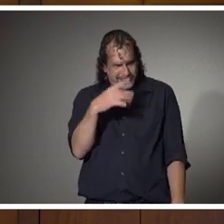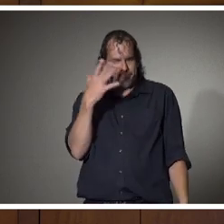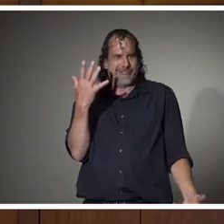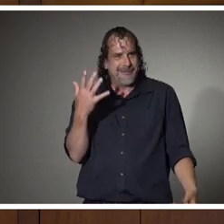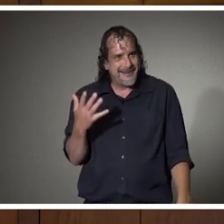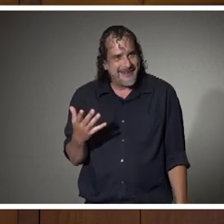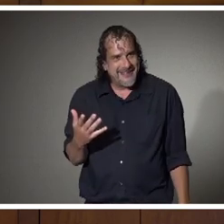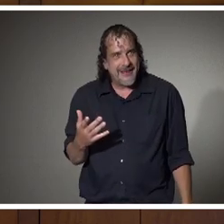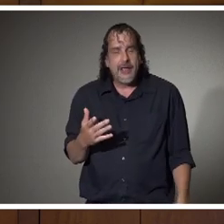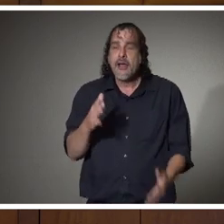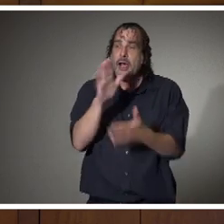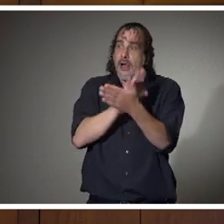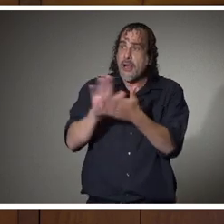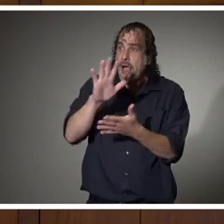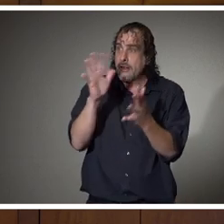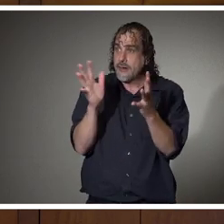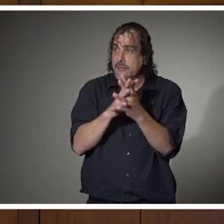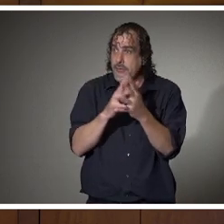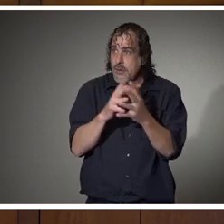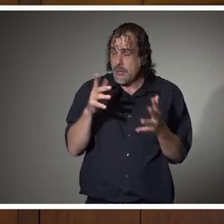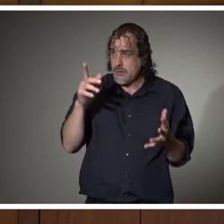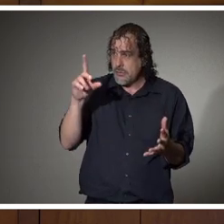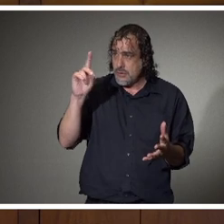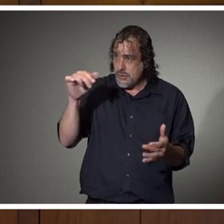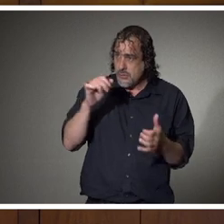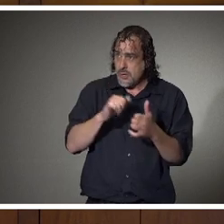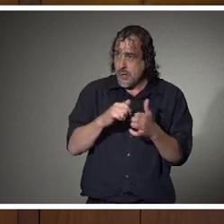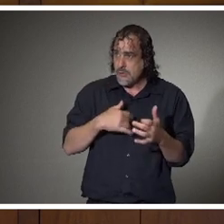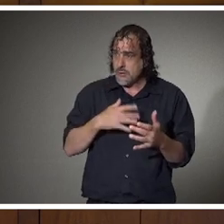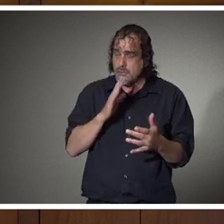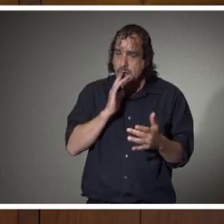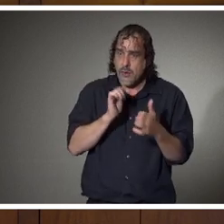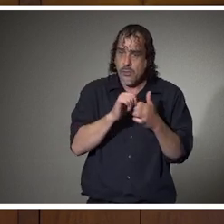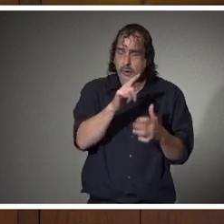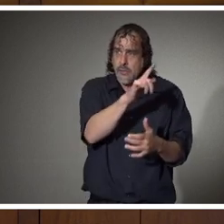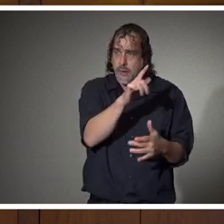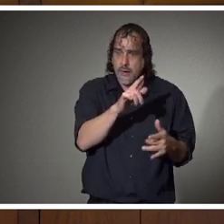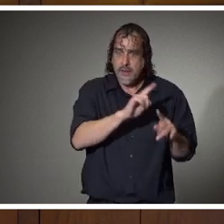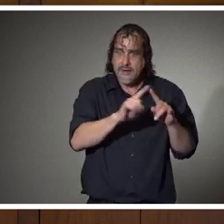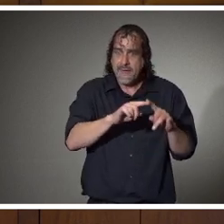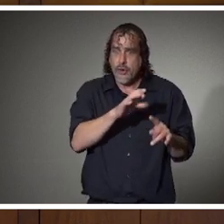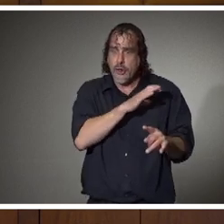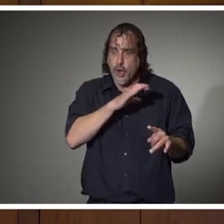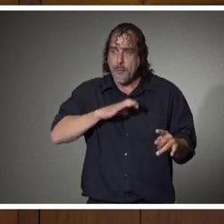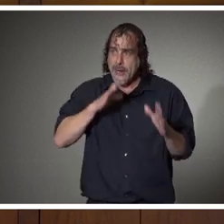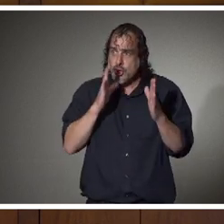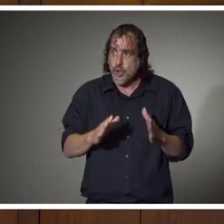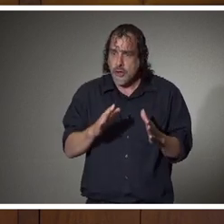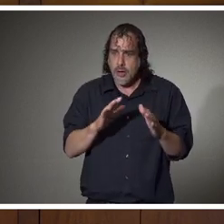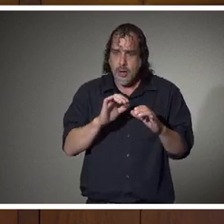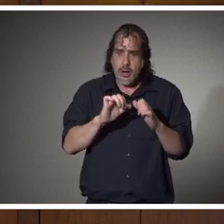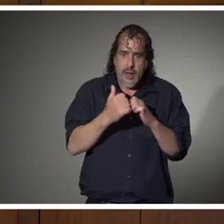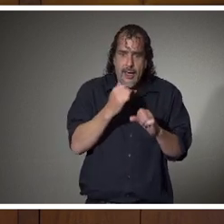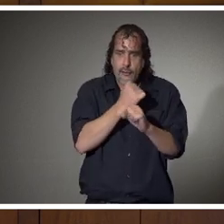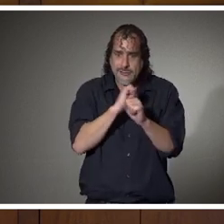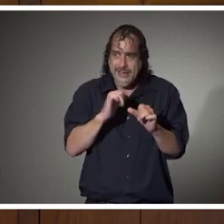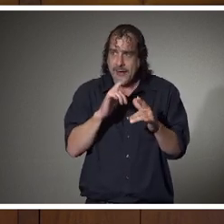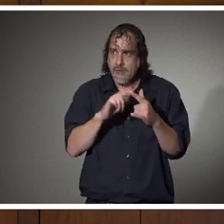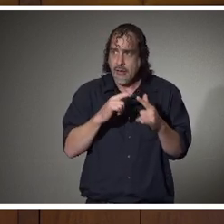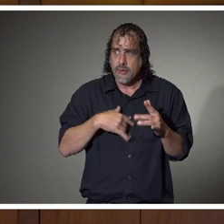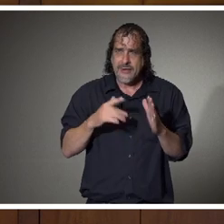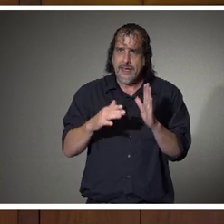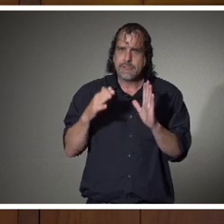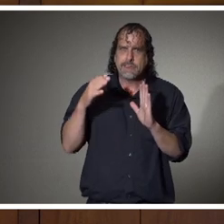When it comes to college football, do you have to consult with league commissioners about how safe the state is, or is that too far in